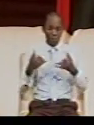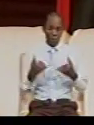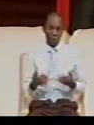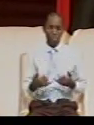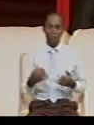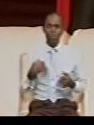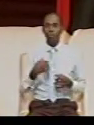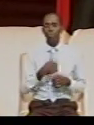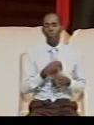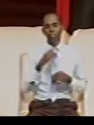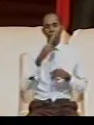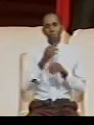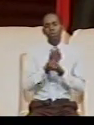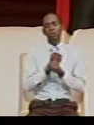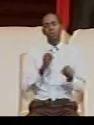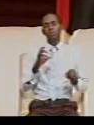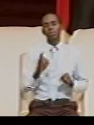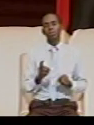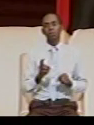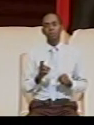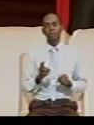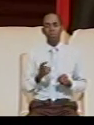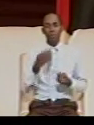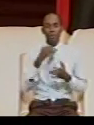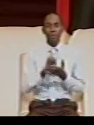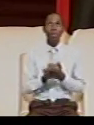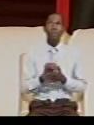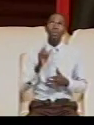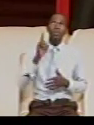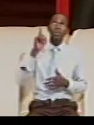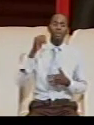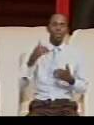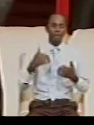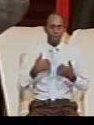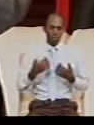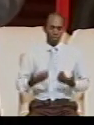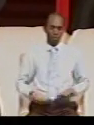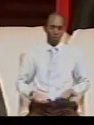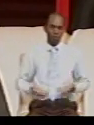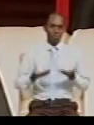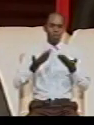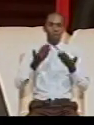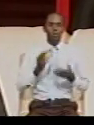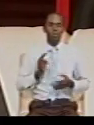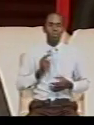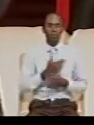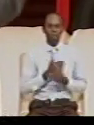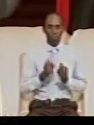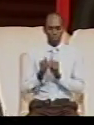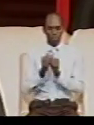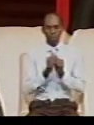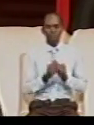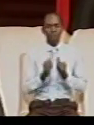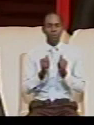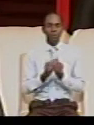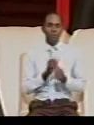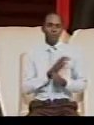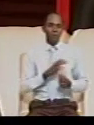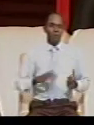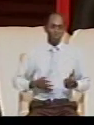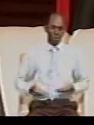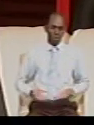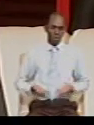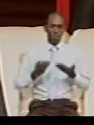we're saved. He says he has quickened us together with Christ. Quickened